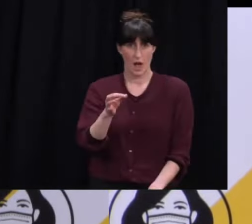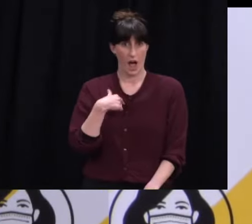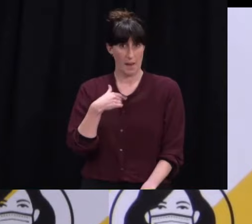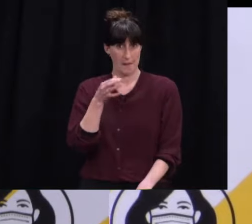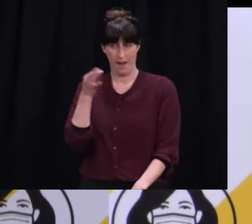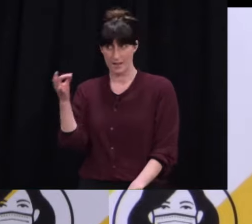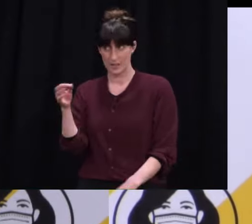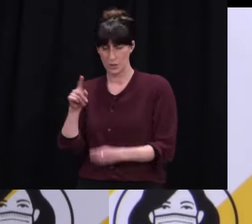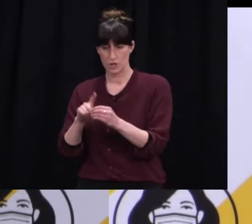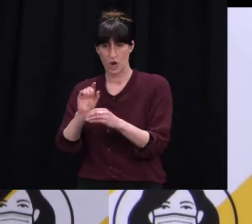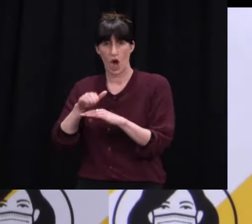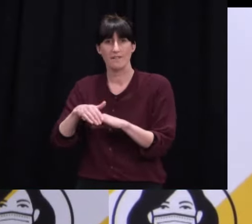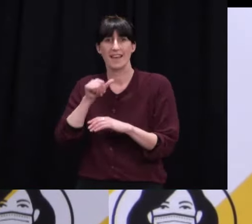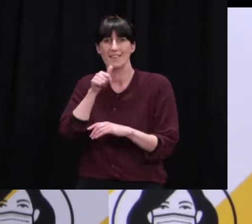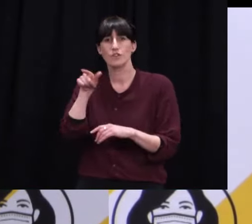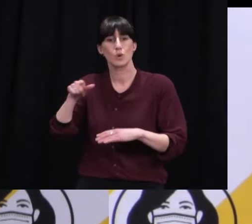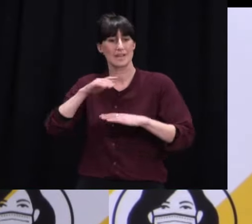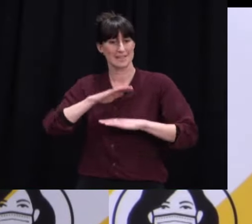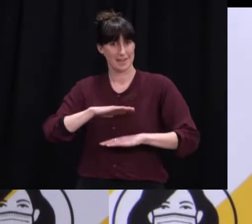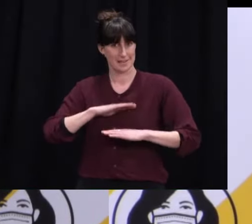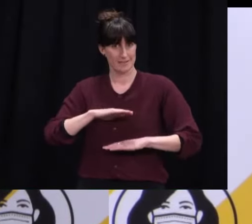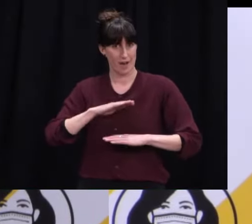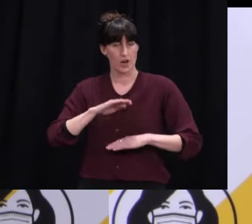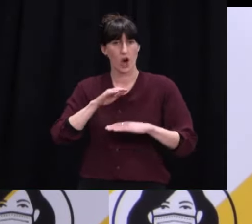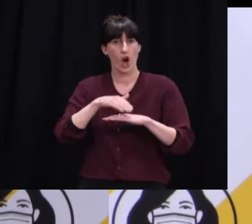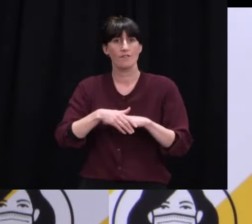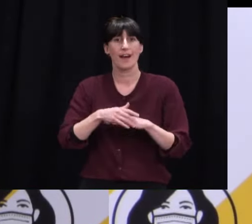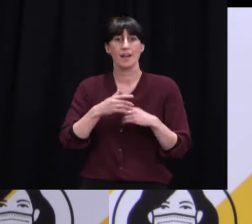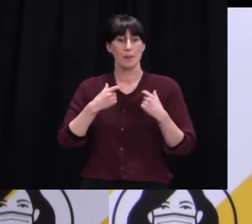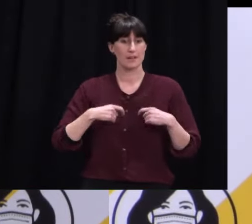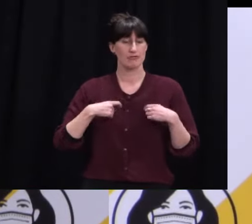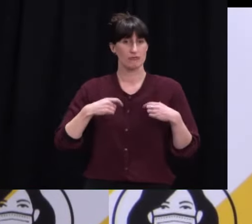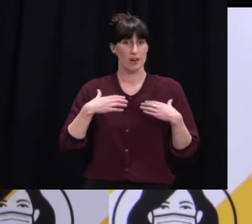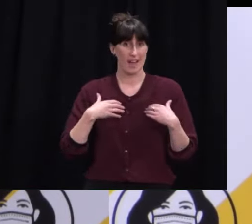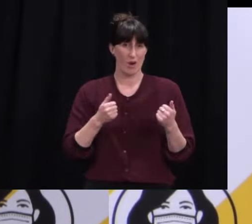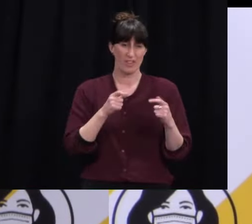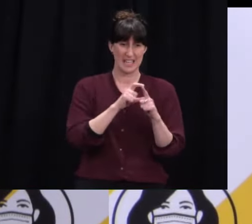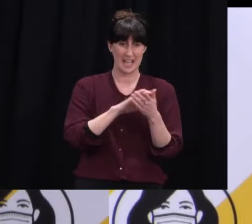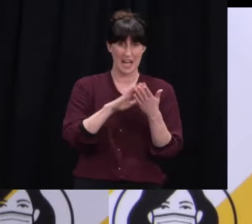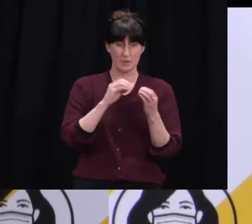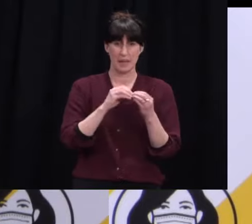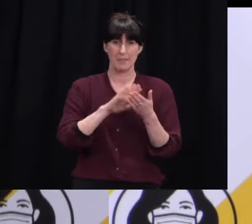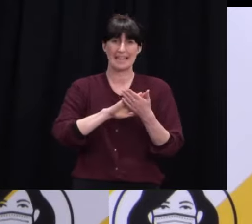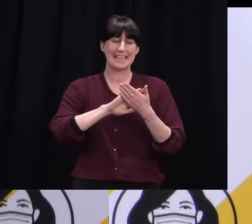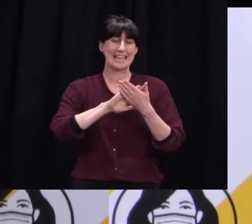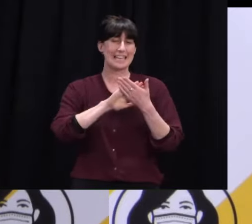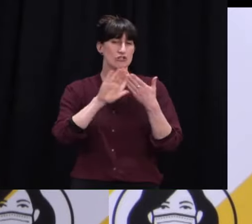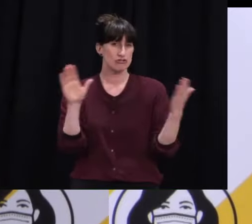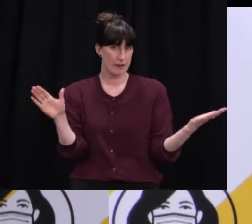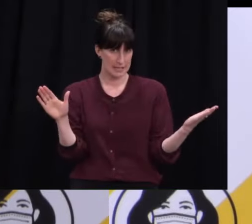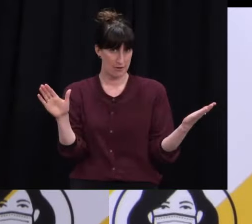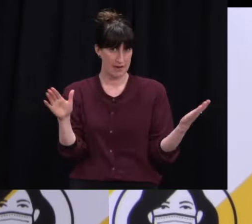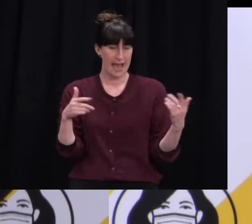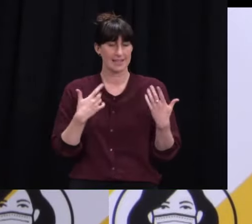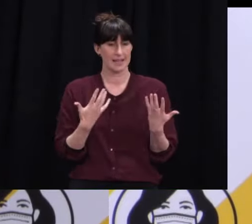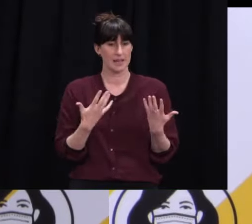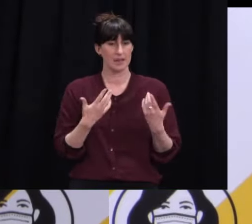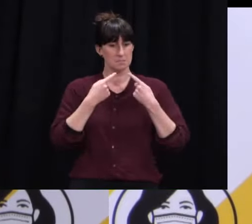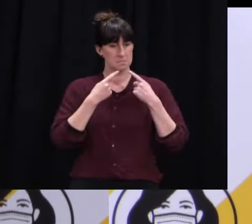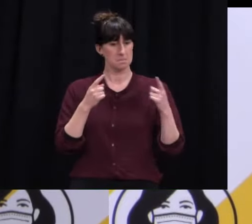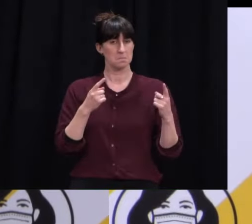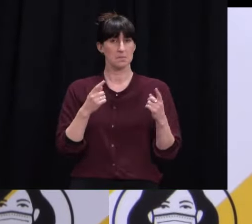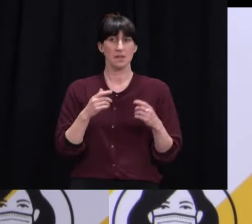not alerted, given the amount of discussions, reviews, investigations over this case? Yes, I am comfortable with that.